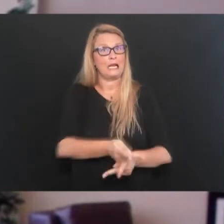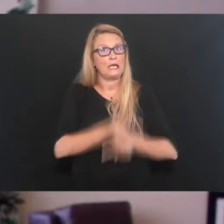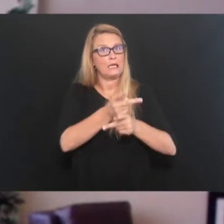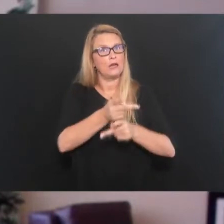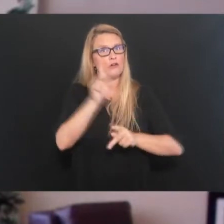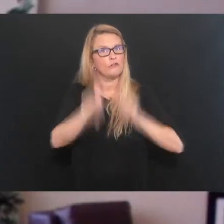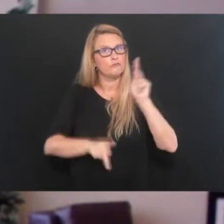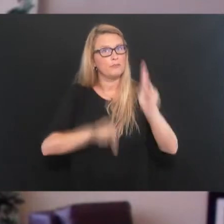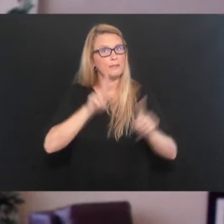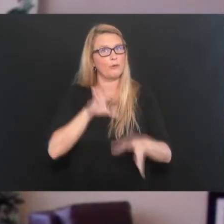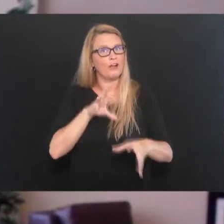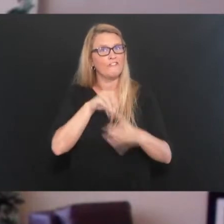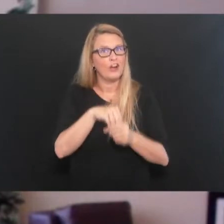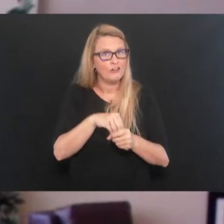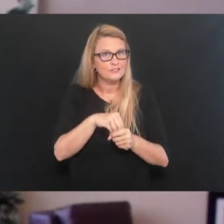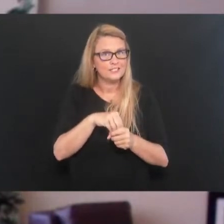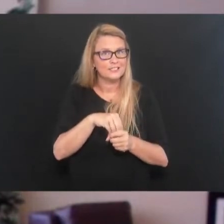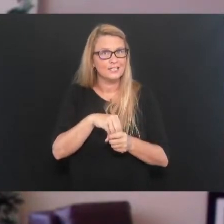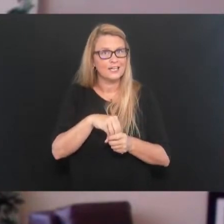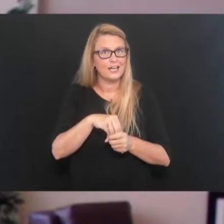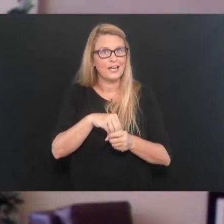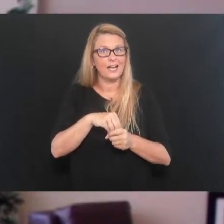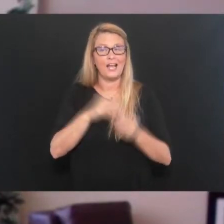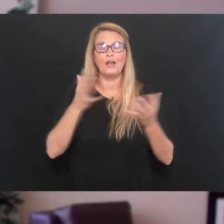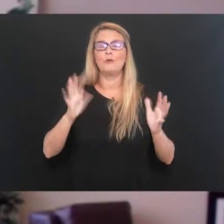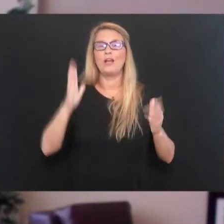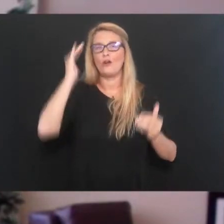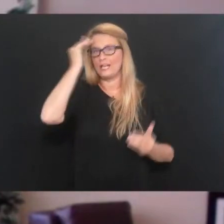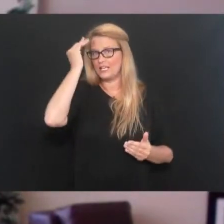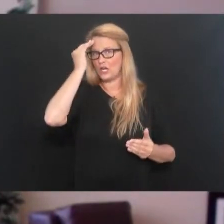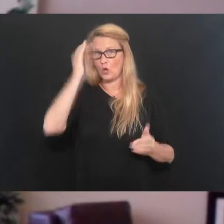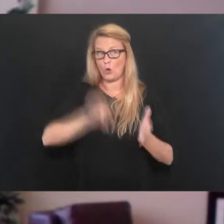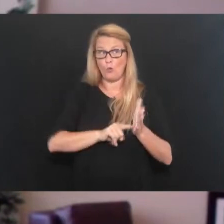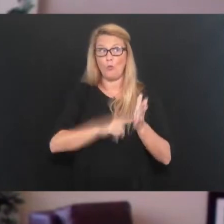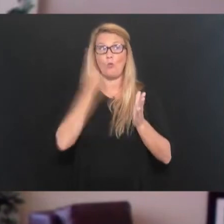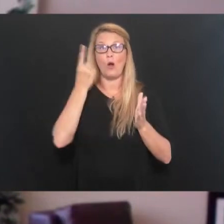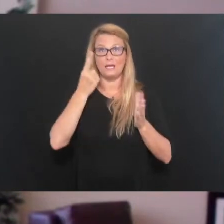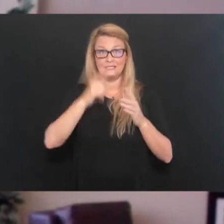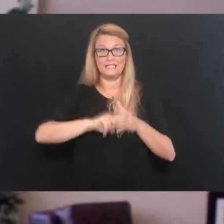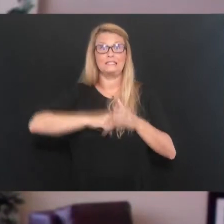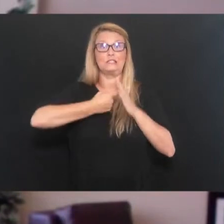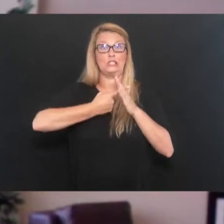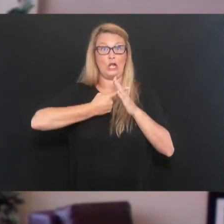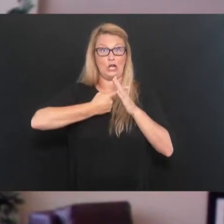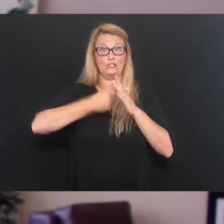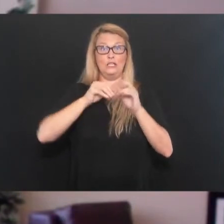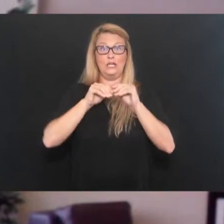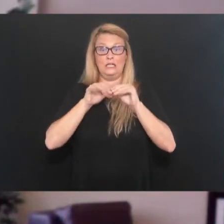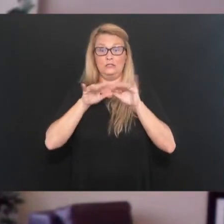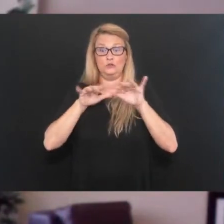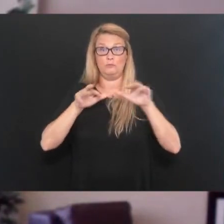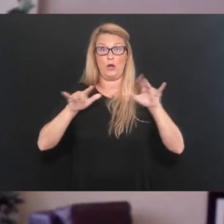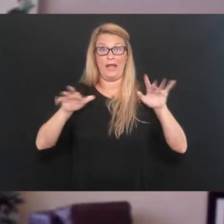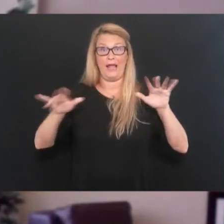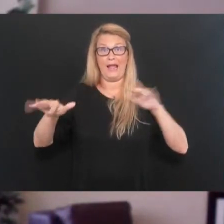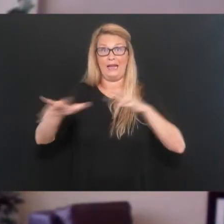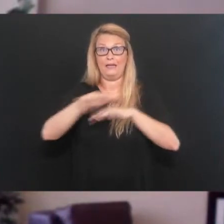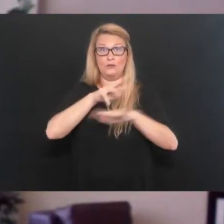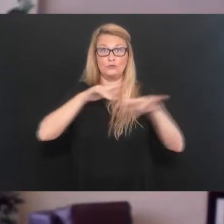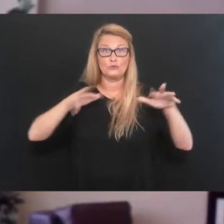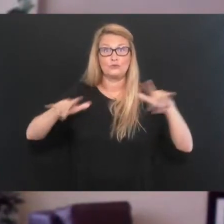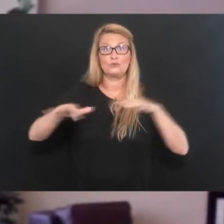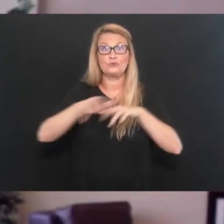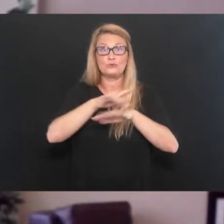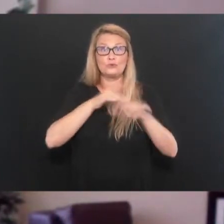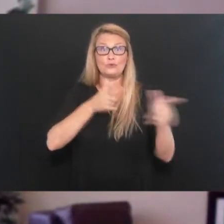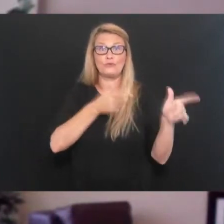involved. And that we know that this thing, once it starts to move, it's very hard to control. And so right